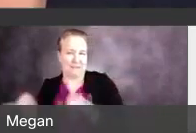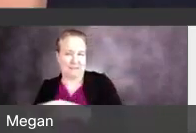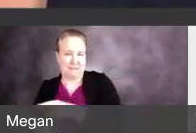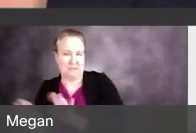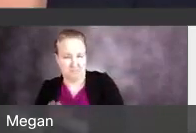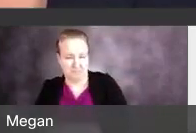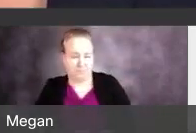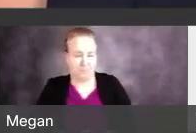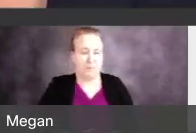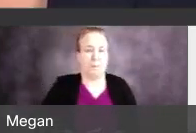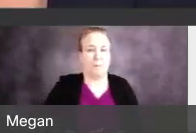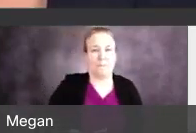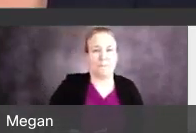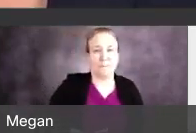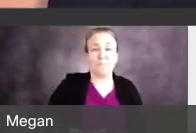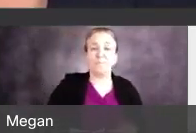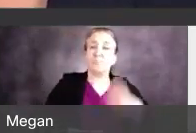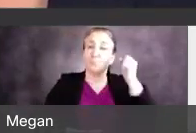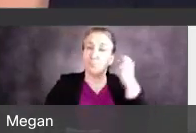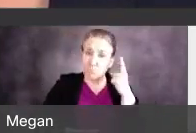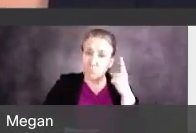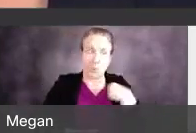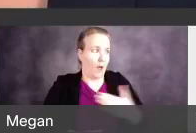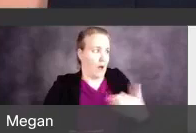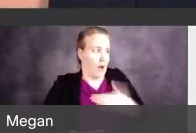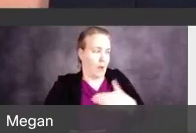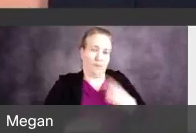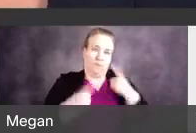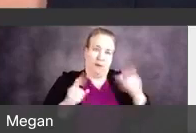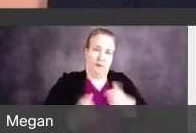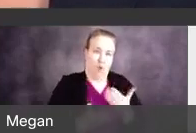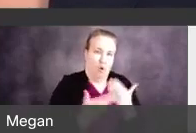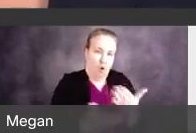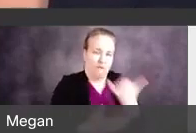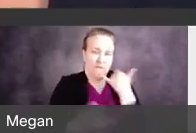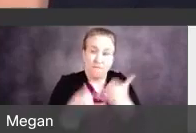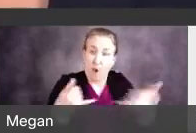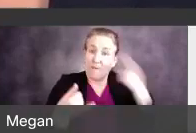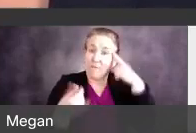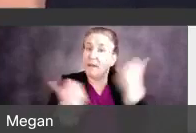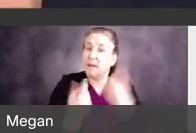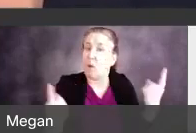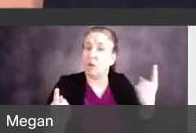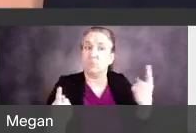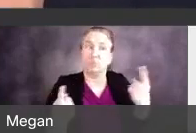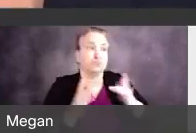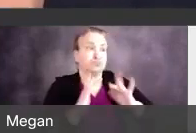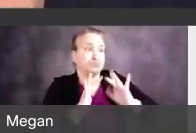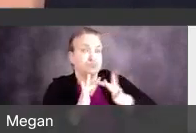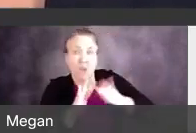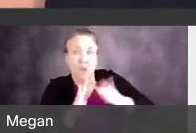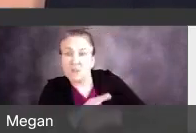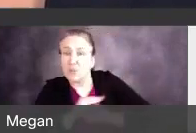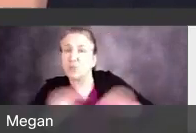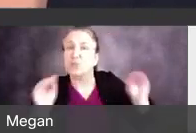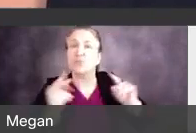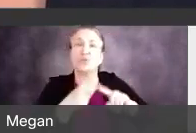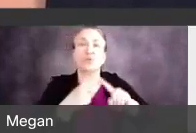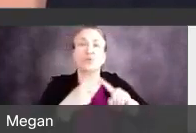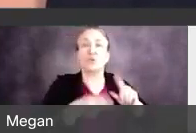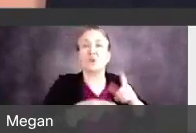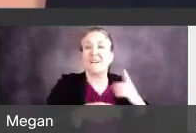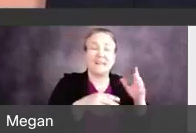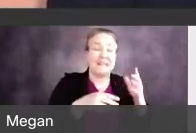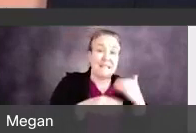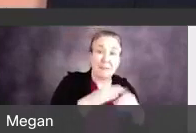sites. But we're very pleased to be able to offer this to anyone who doesn't have either internet access or a working email